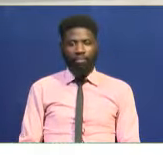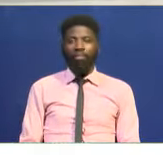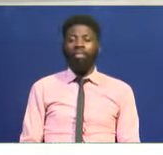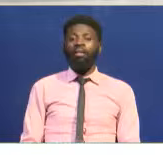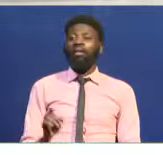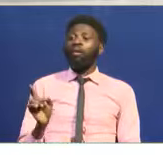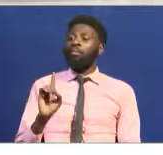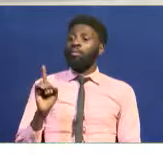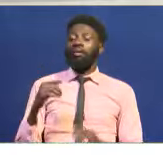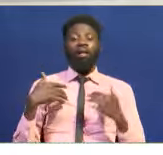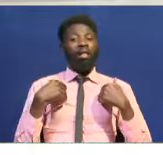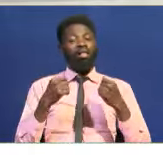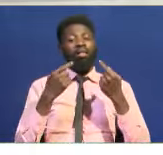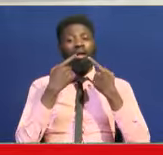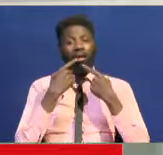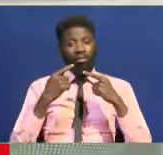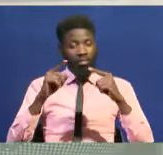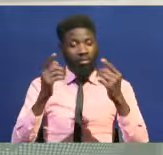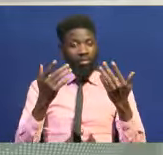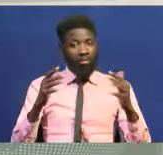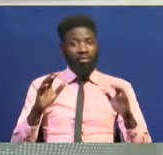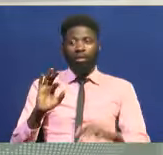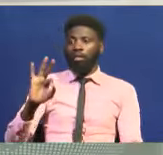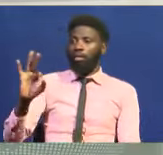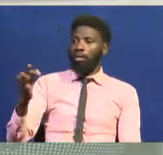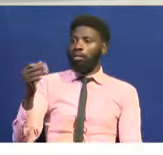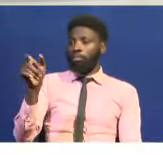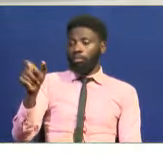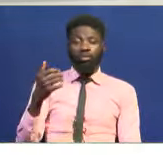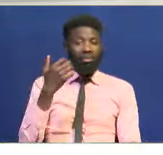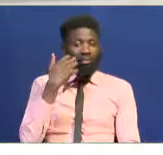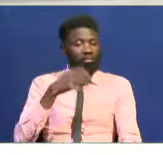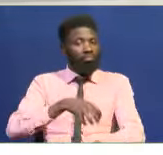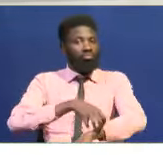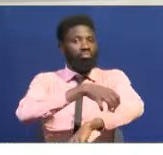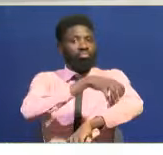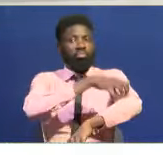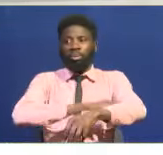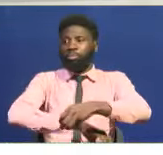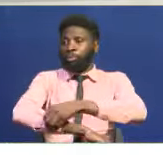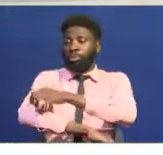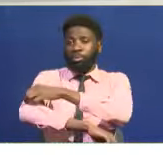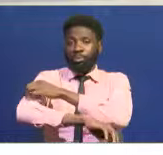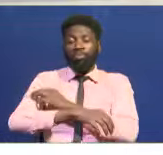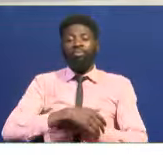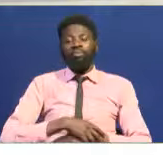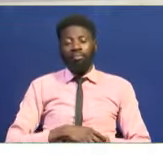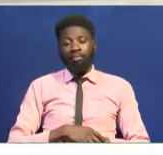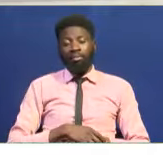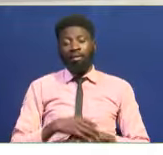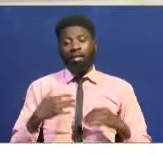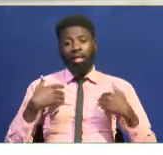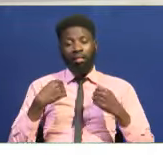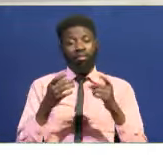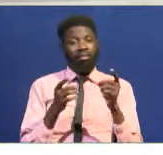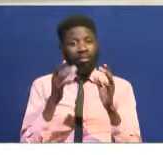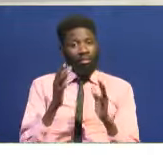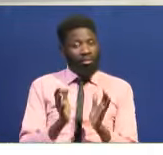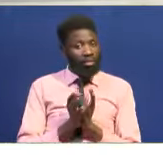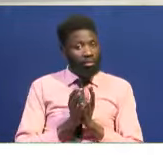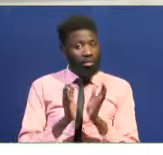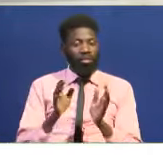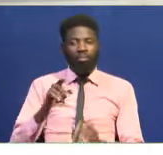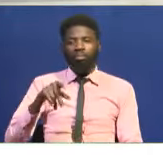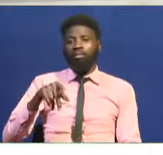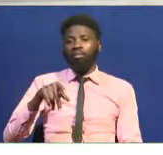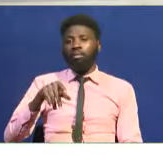of Health has announced a third case of Mpox in the country. Health Director General Patrick Amoth said the